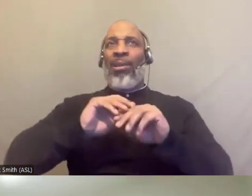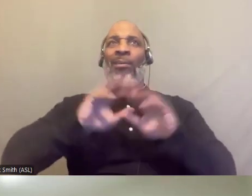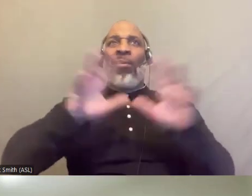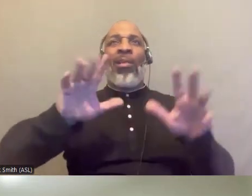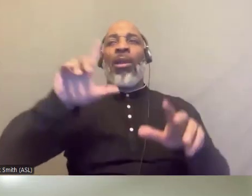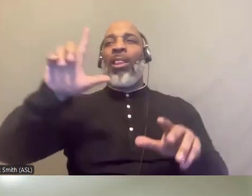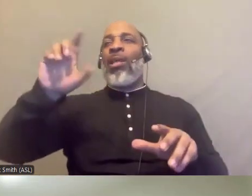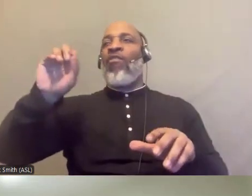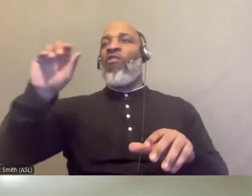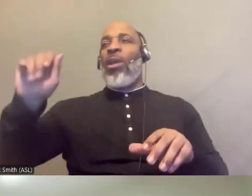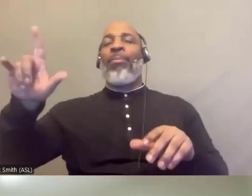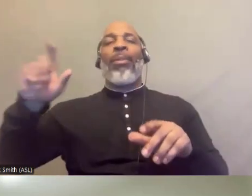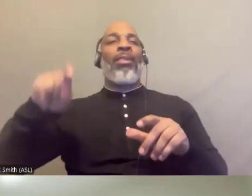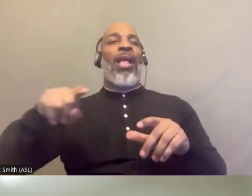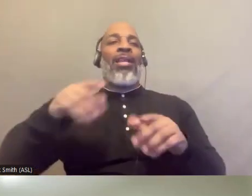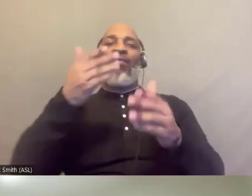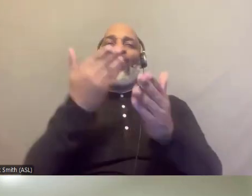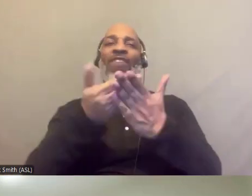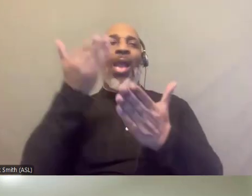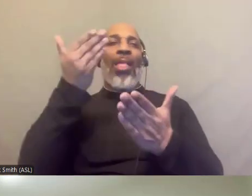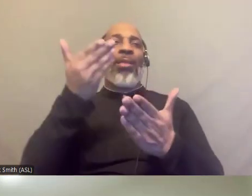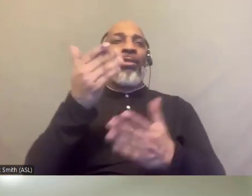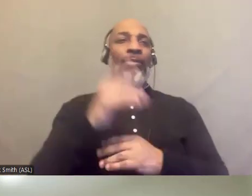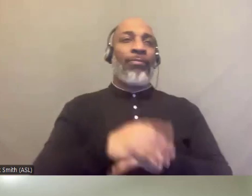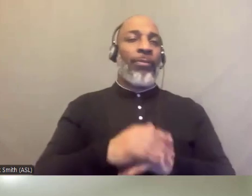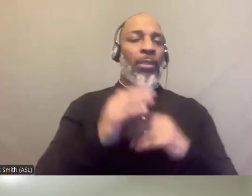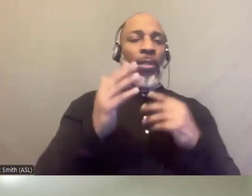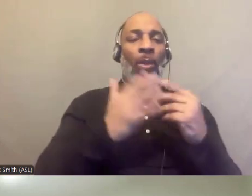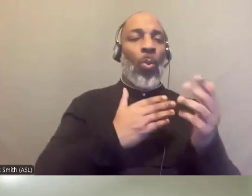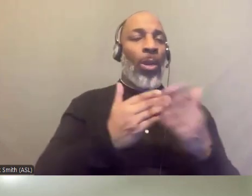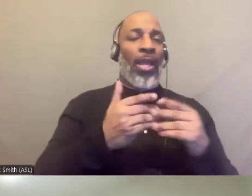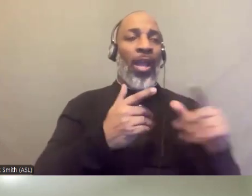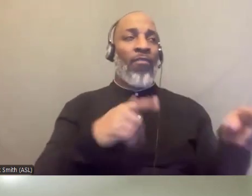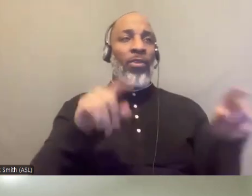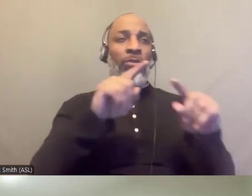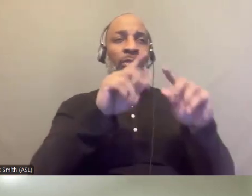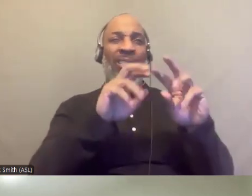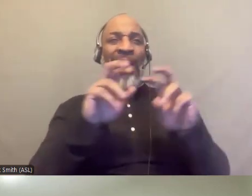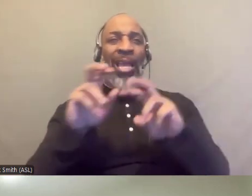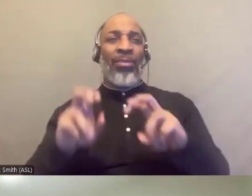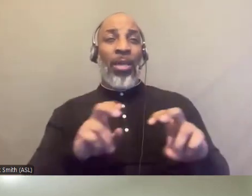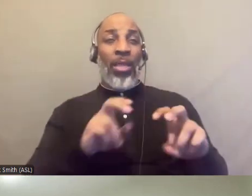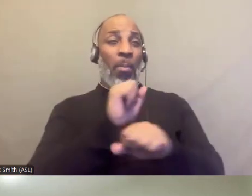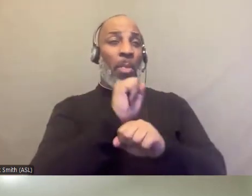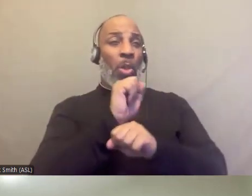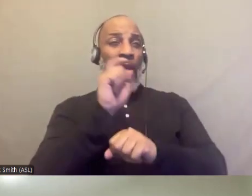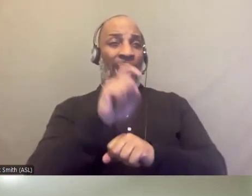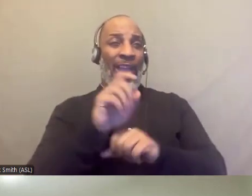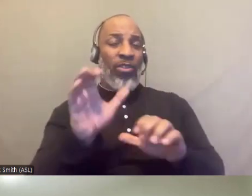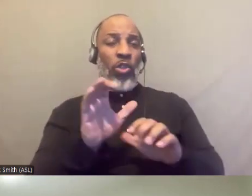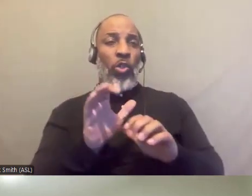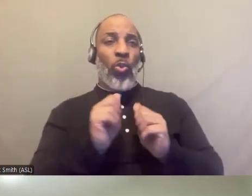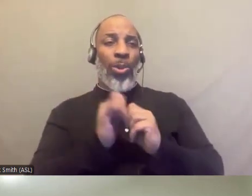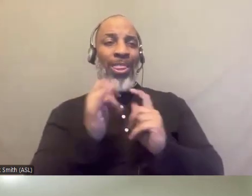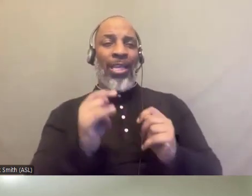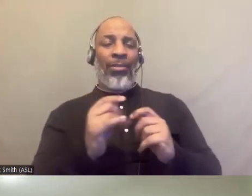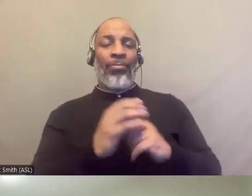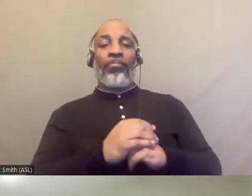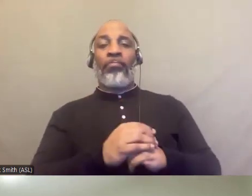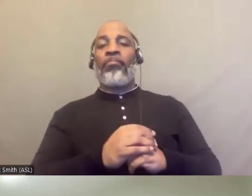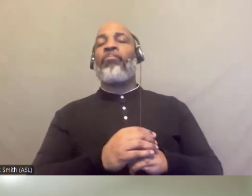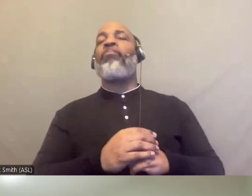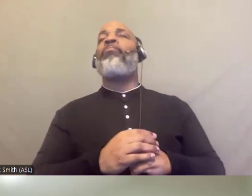perfectly valid request for a reasonable accommodation, subject to whatever individual assessment the employer has to do with it. So with that in